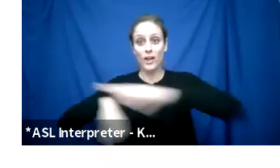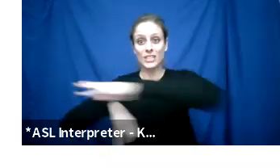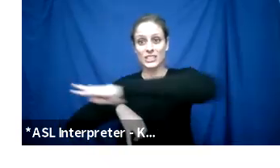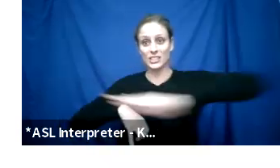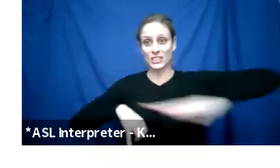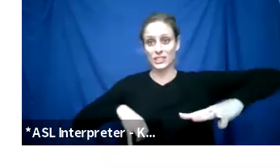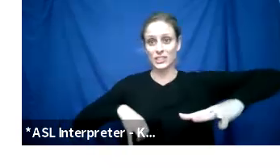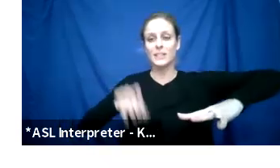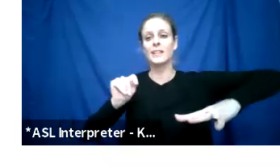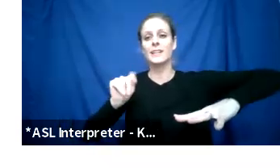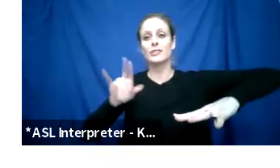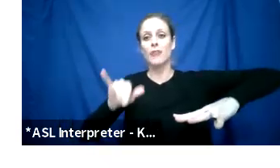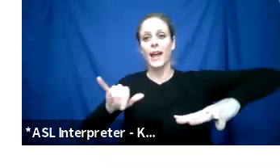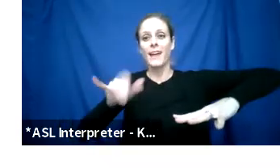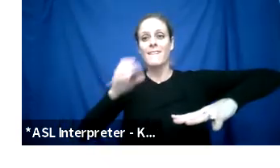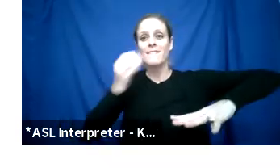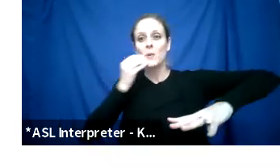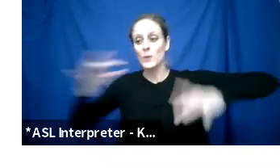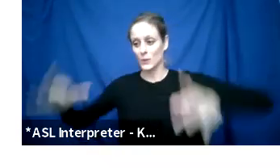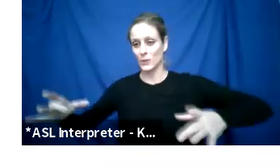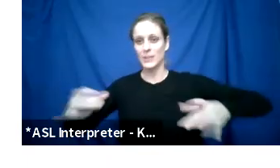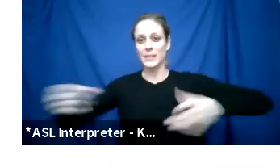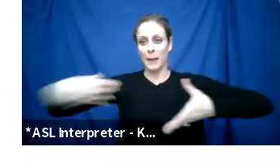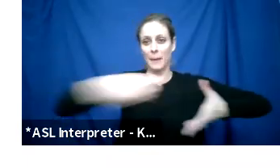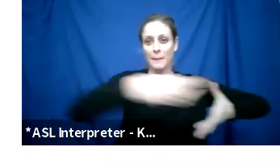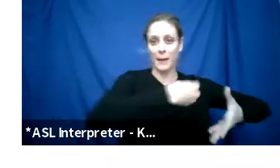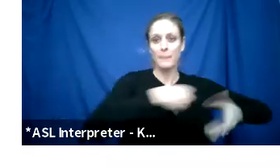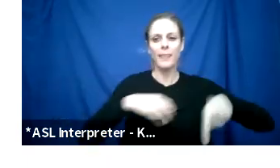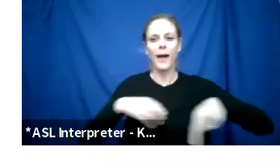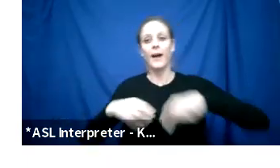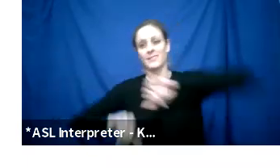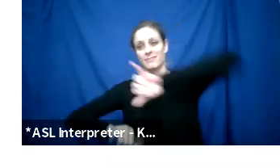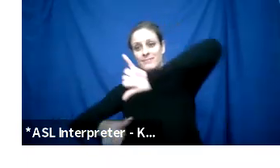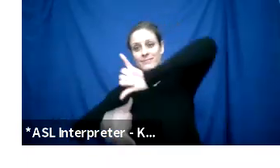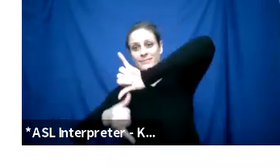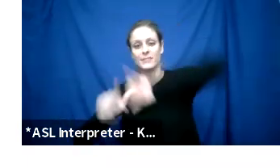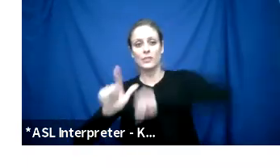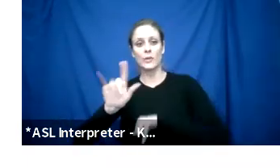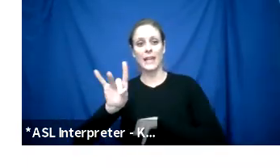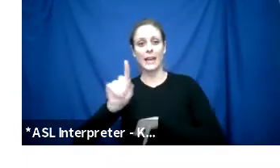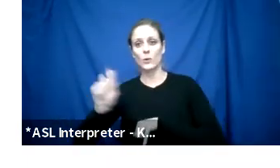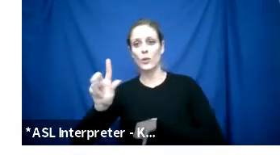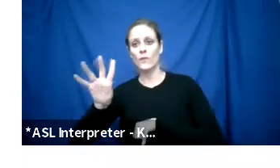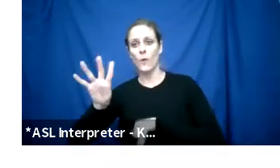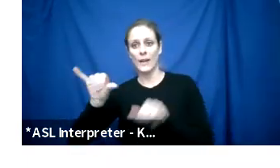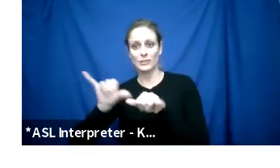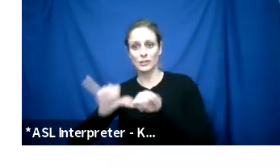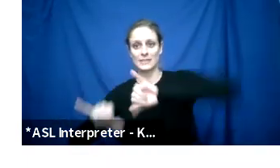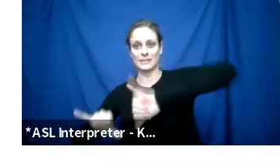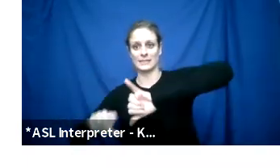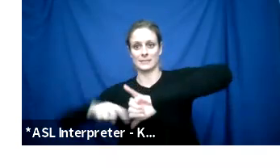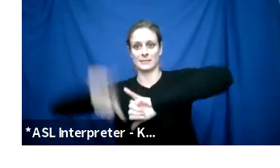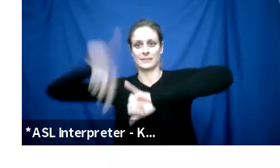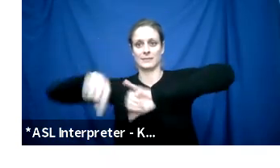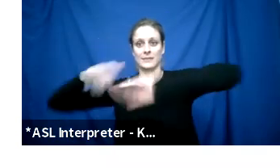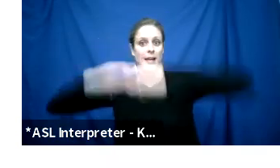here? And maybe we got to tell people. So it's 28 to 34. You don't have to provide tray slides, but where they are provided, that slide